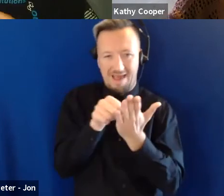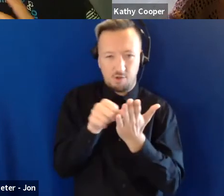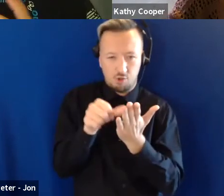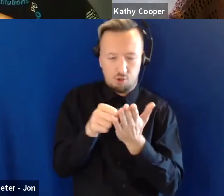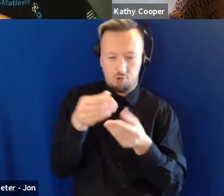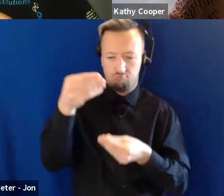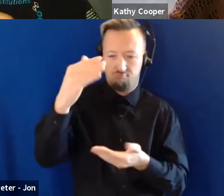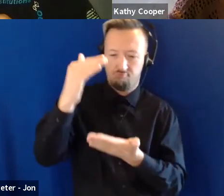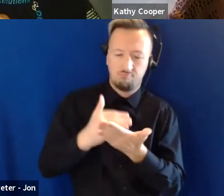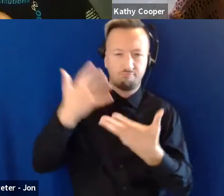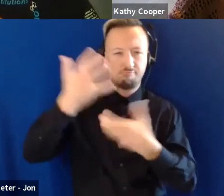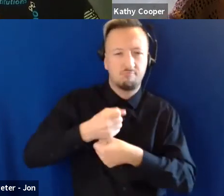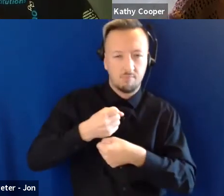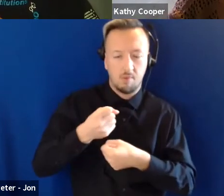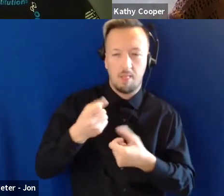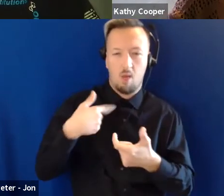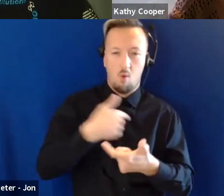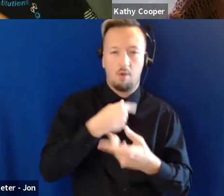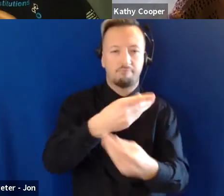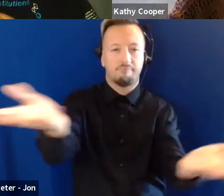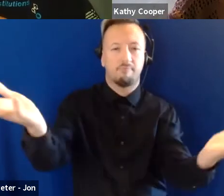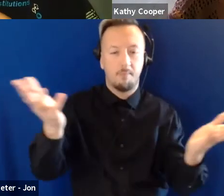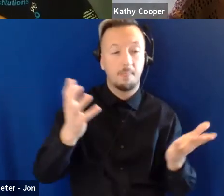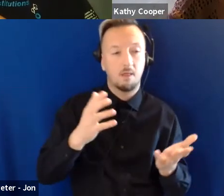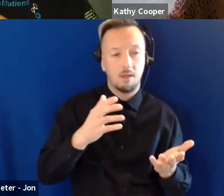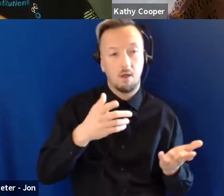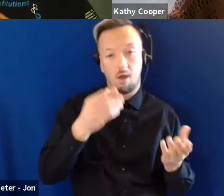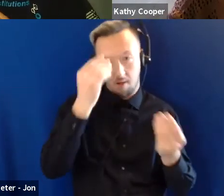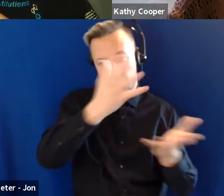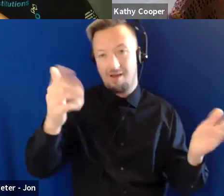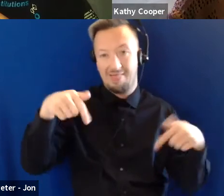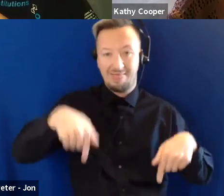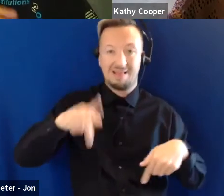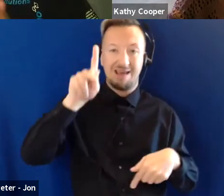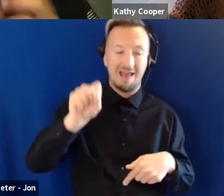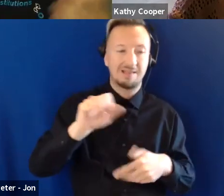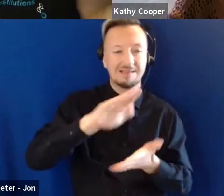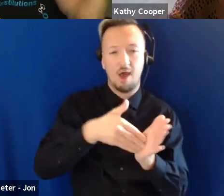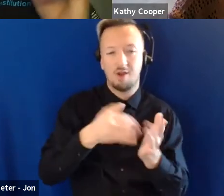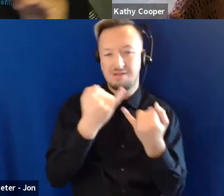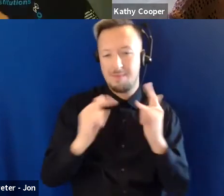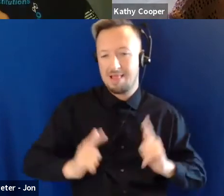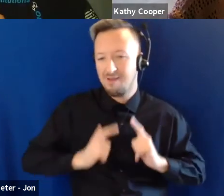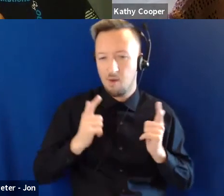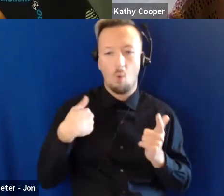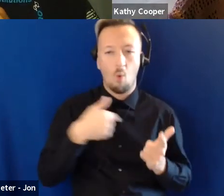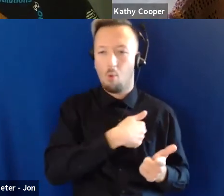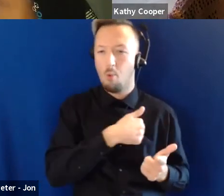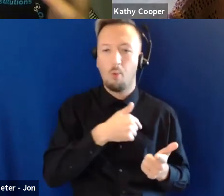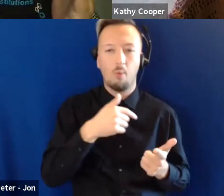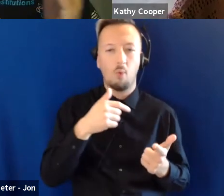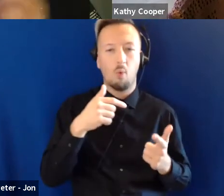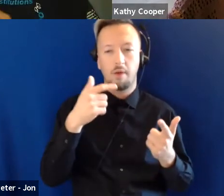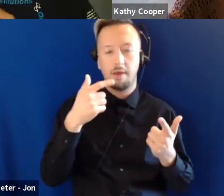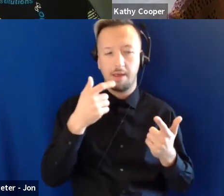so that we can, you know, we can put that out. You know, here's what Centers for Independent Living did in the state of Kansas. Here's the number of people that, you know,